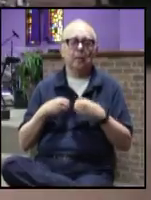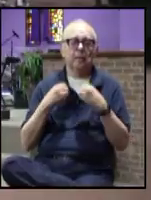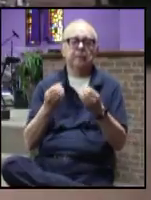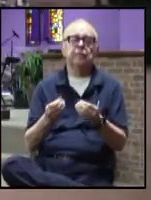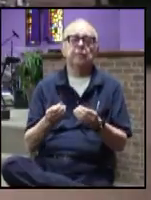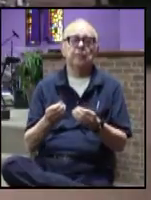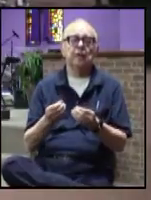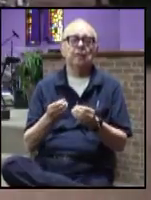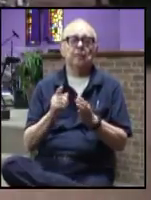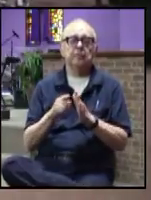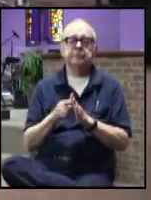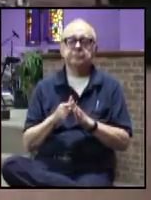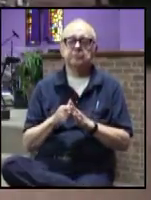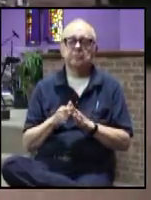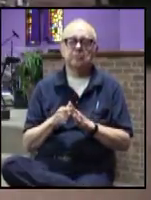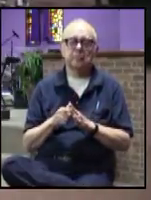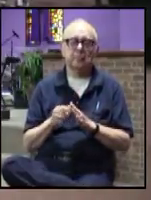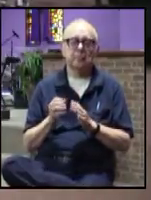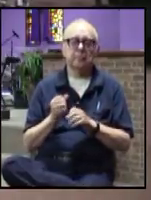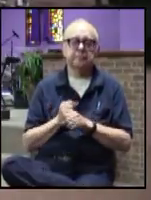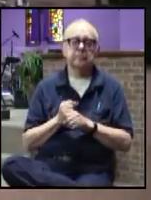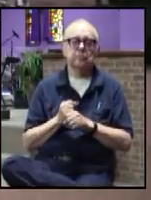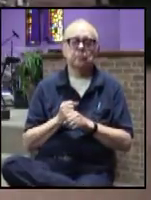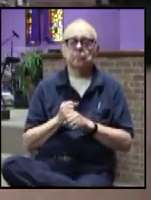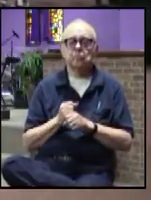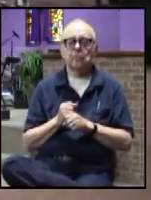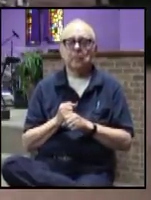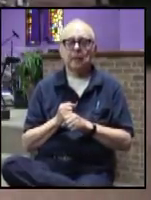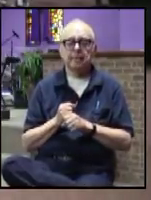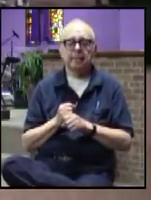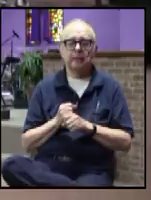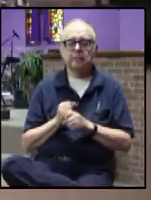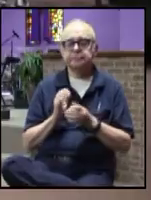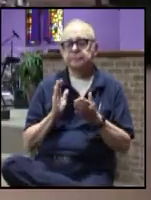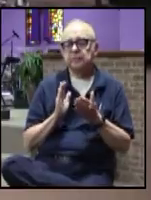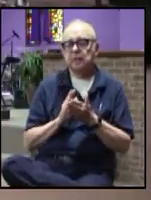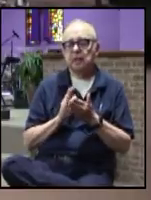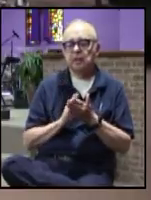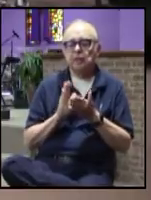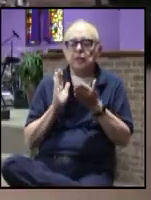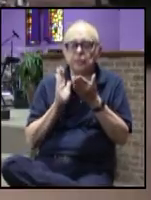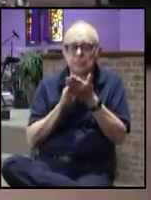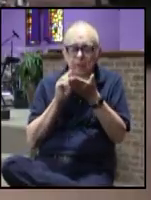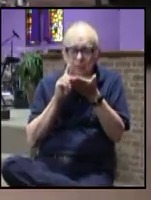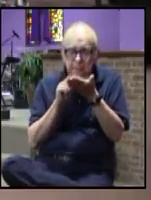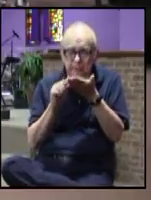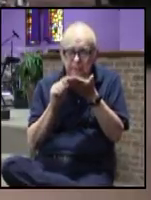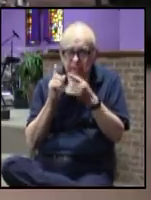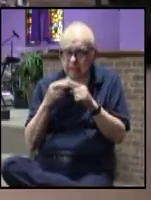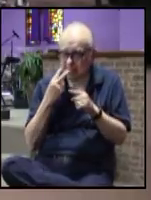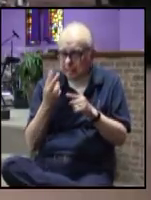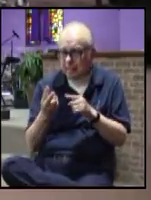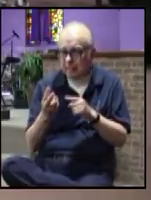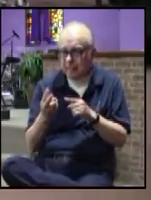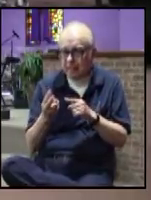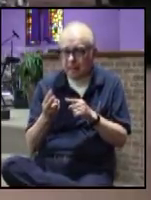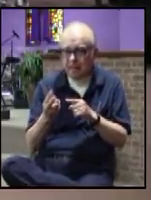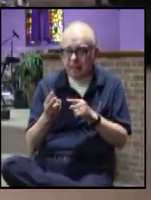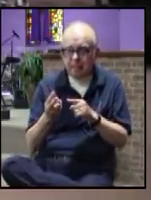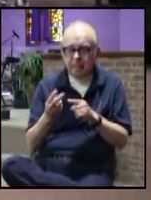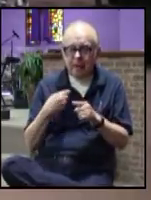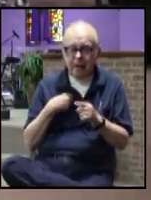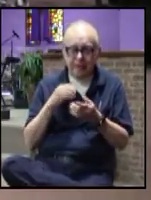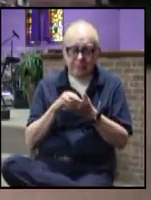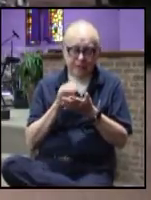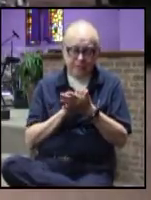in a minute, and you can get them. And so they're kind of a little, and you can't read them. But that's okay, I can read them because I got my